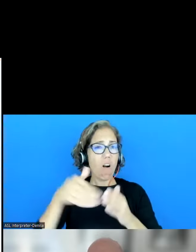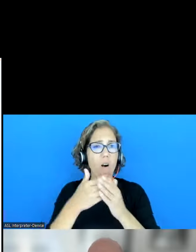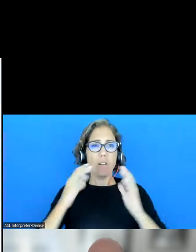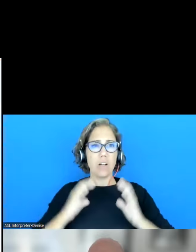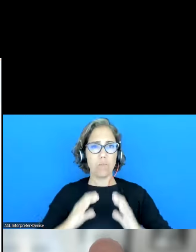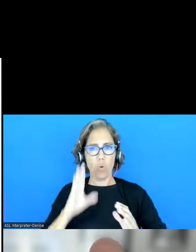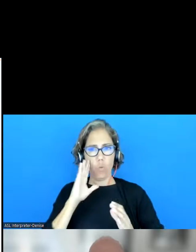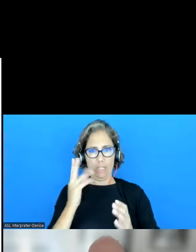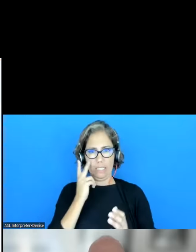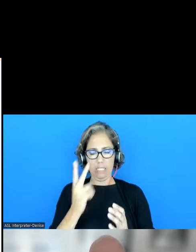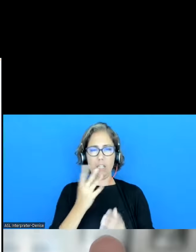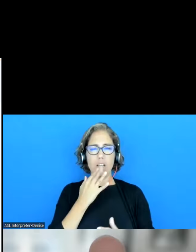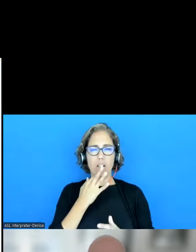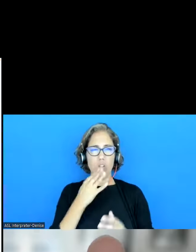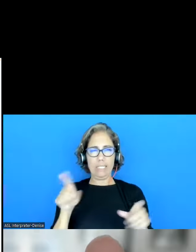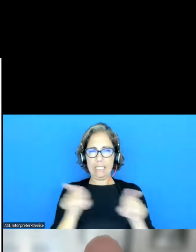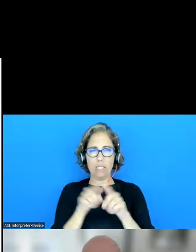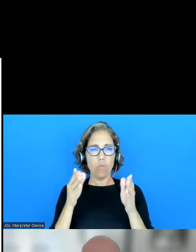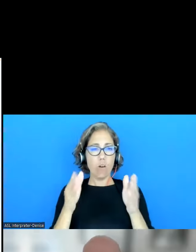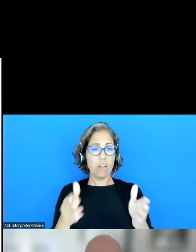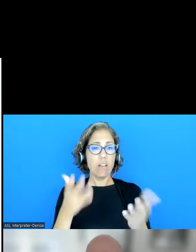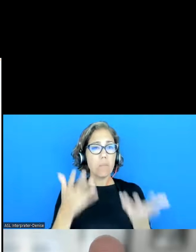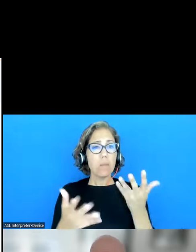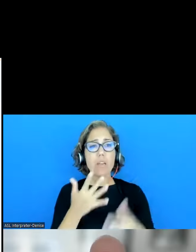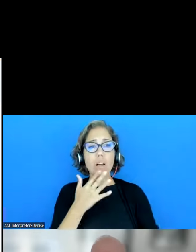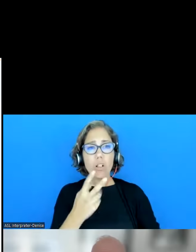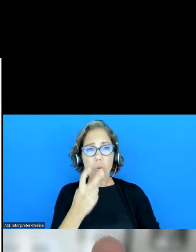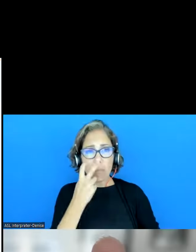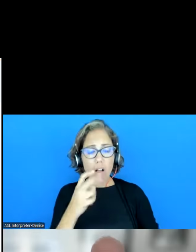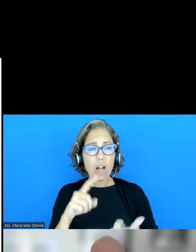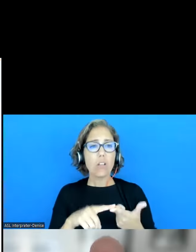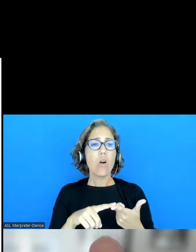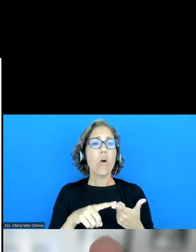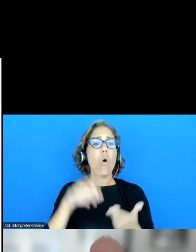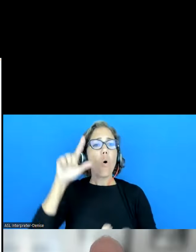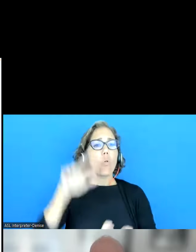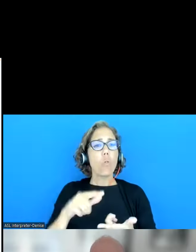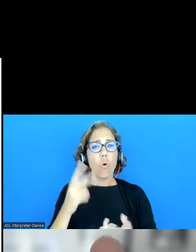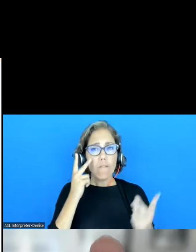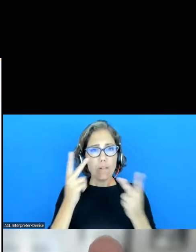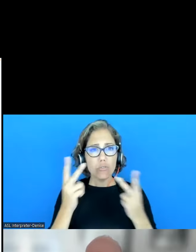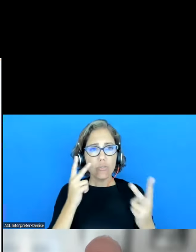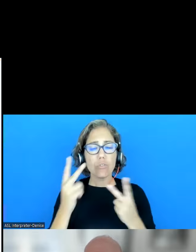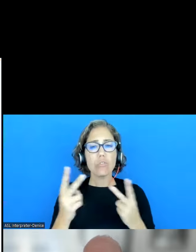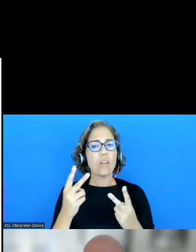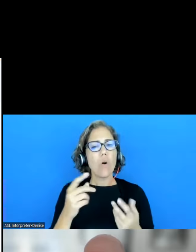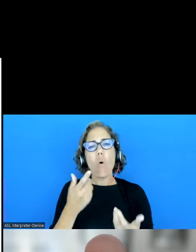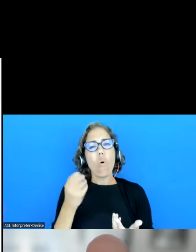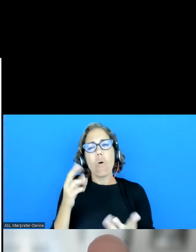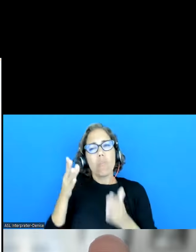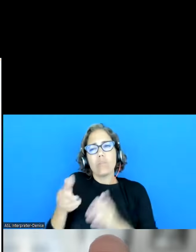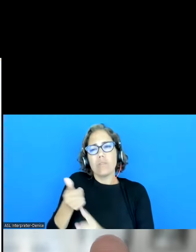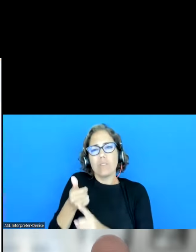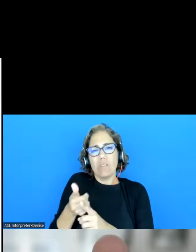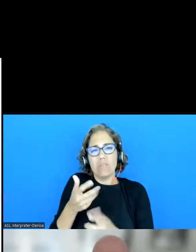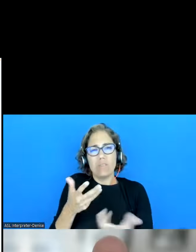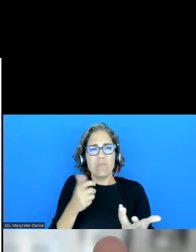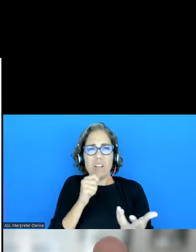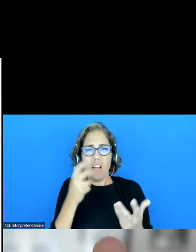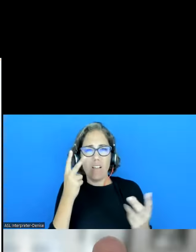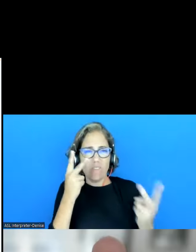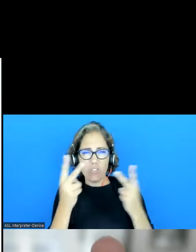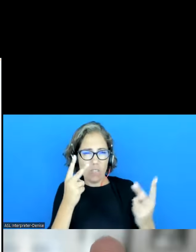the same way. Could be color blindness, could be low vision, could be somebody not visually interacting with the site at all. You may